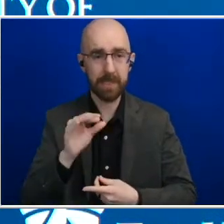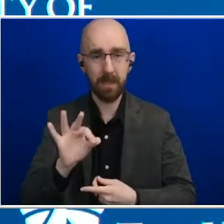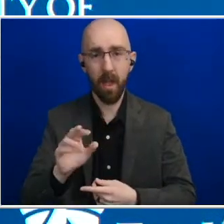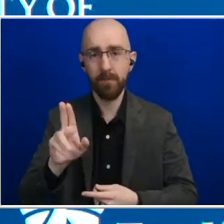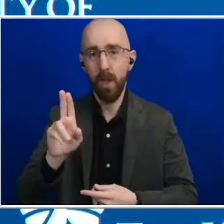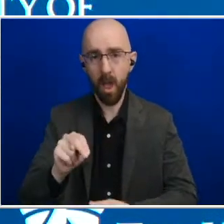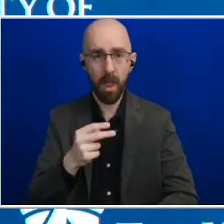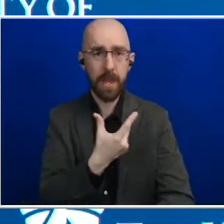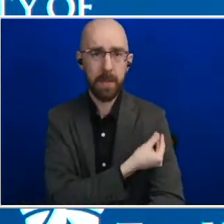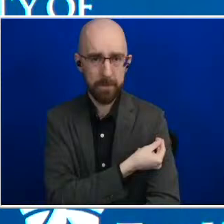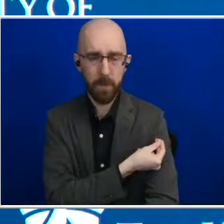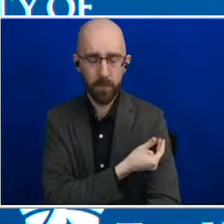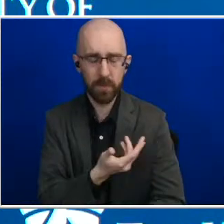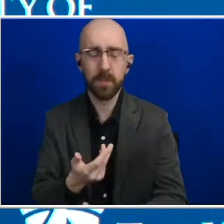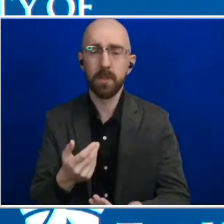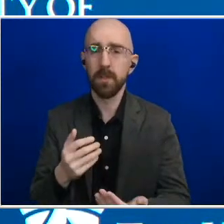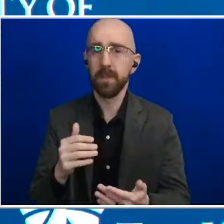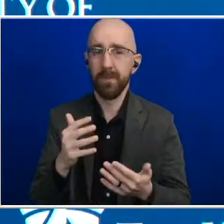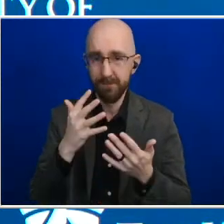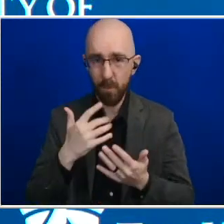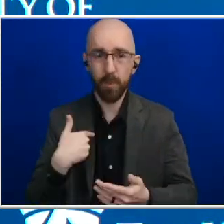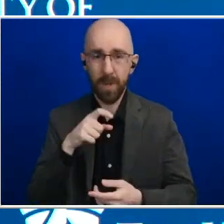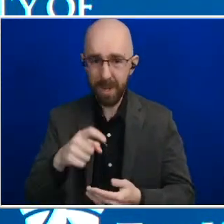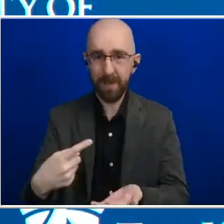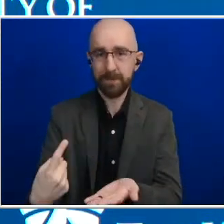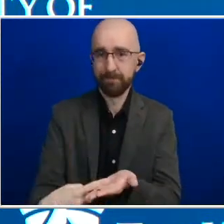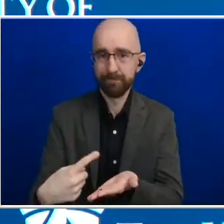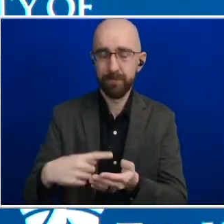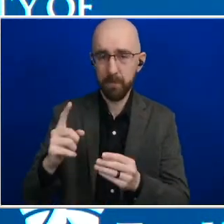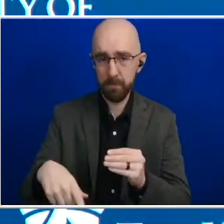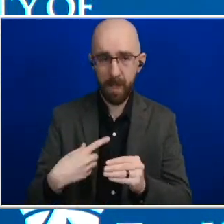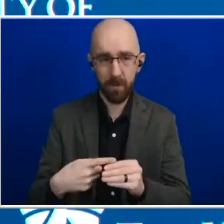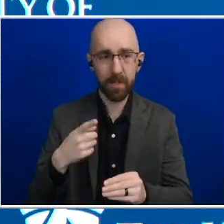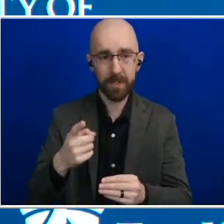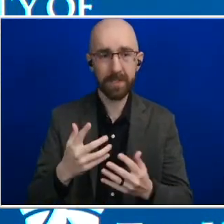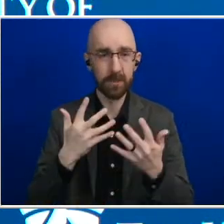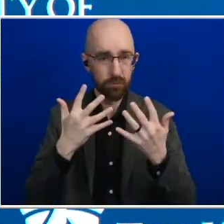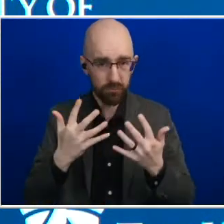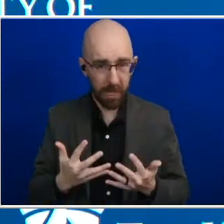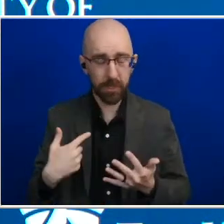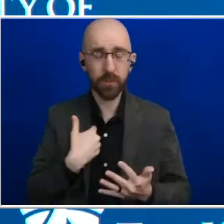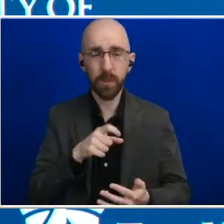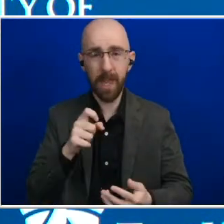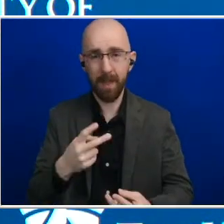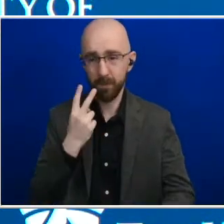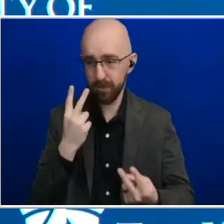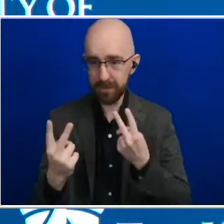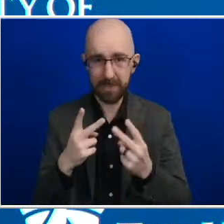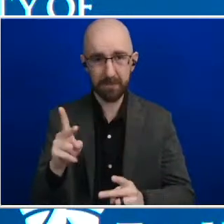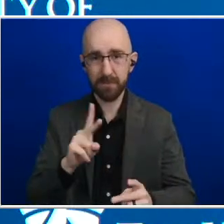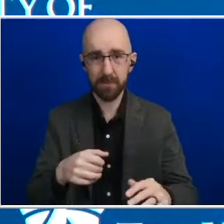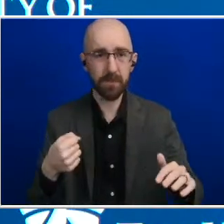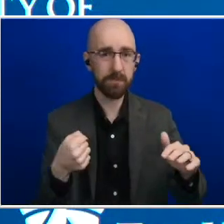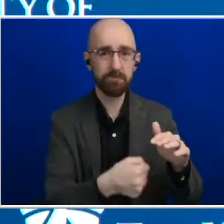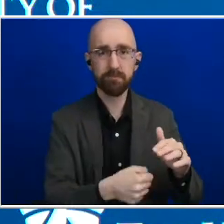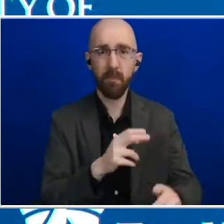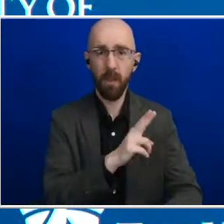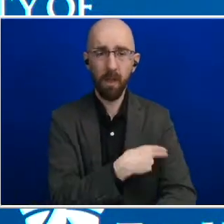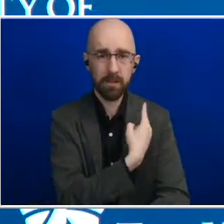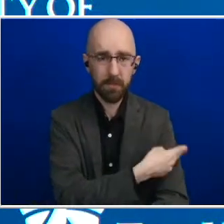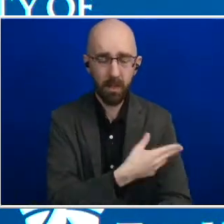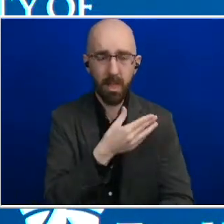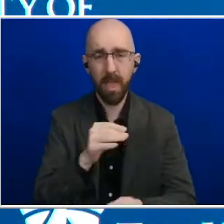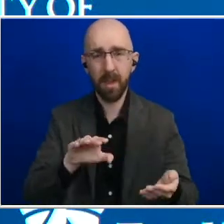is unfortunate that we have to talk about it. It is a tragedy that we have to see people hospitalized and deaths from